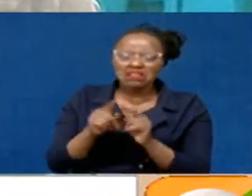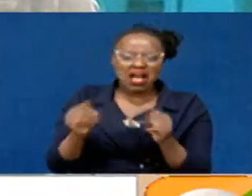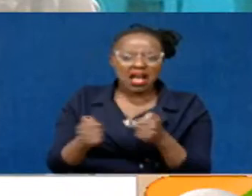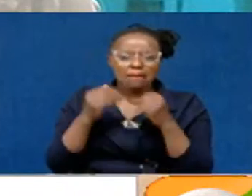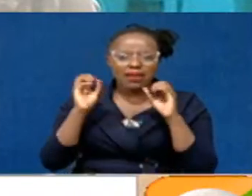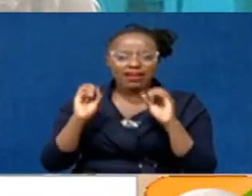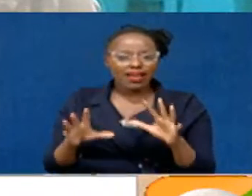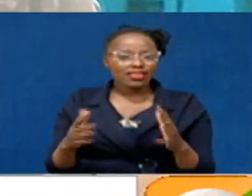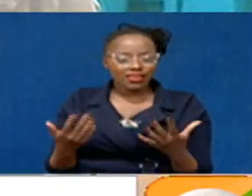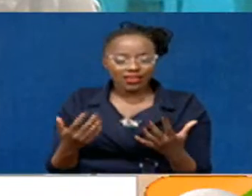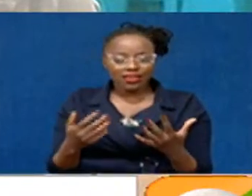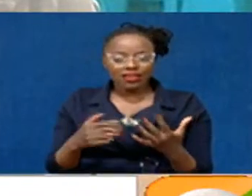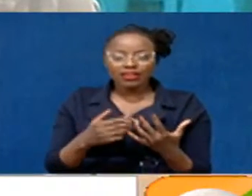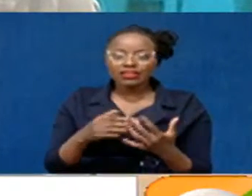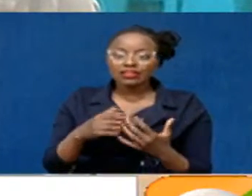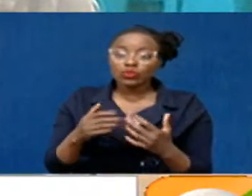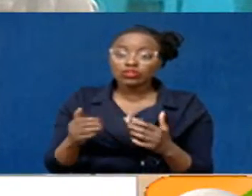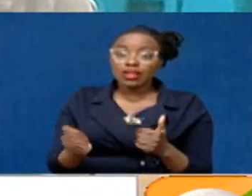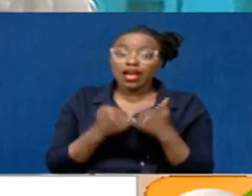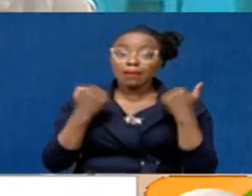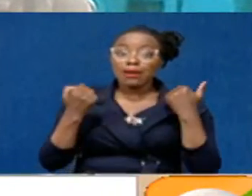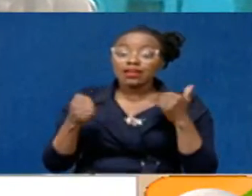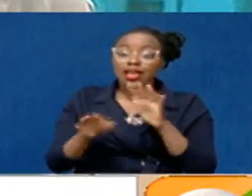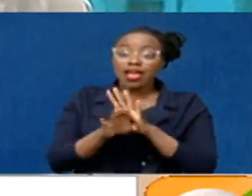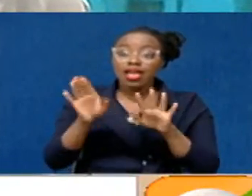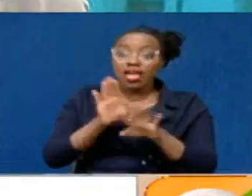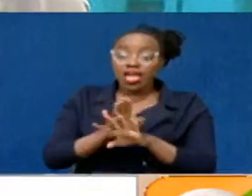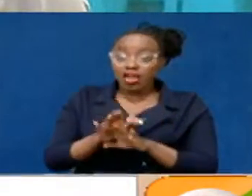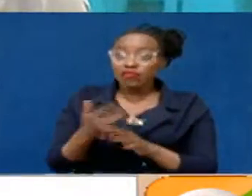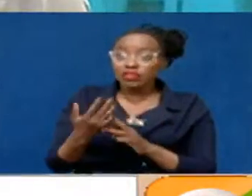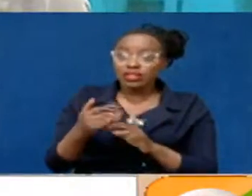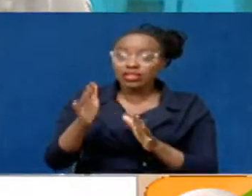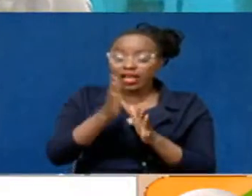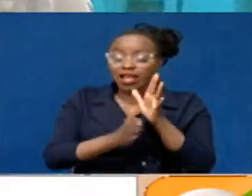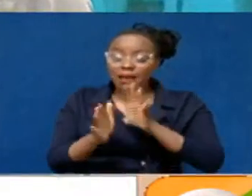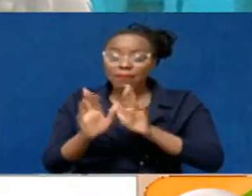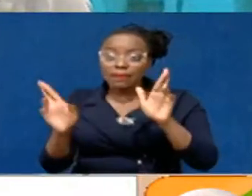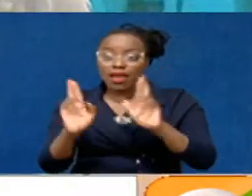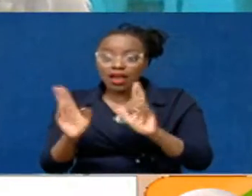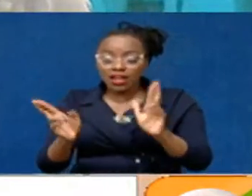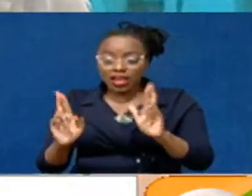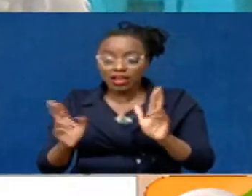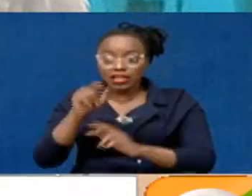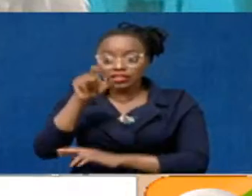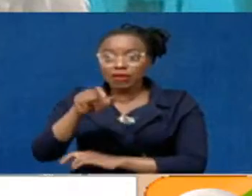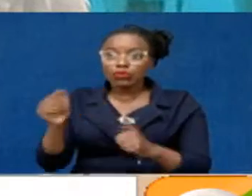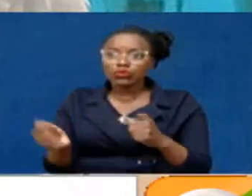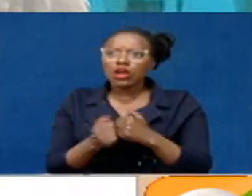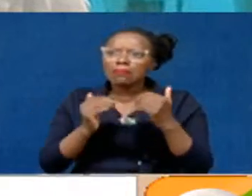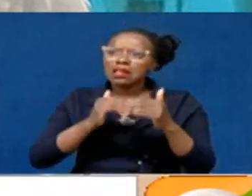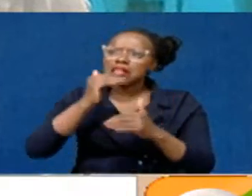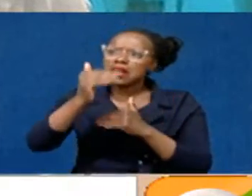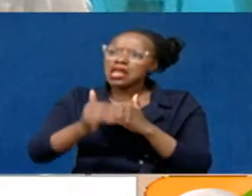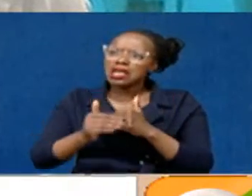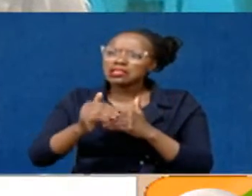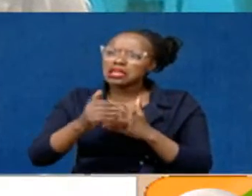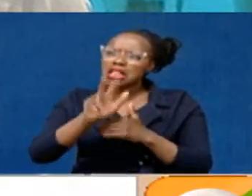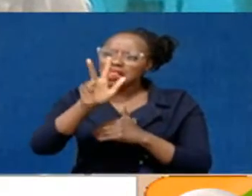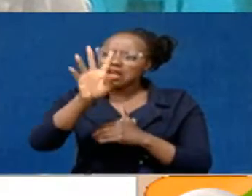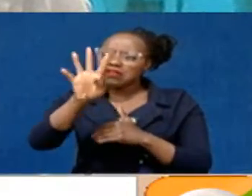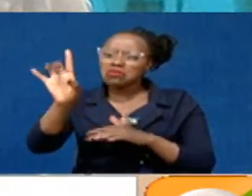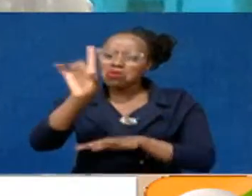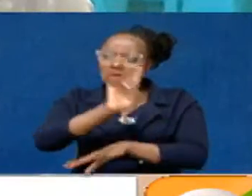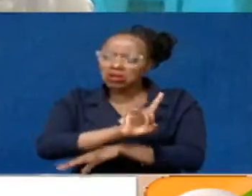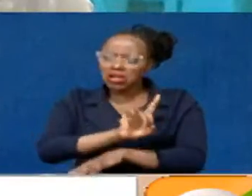didn't happen. I mean, it was so sudden because everything appeared set, and then I mean, it should have happened in the next, 3-4